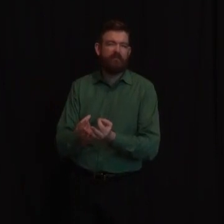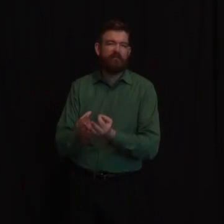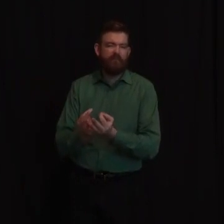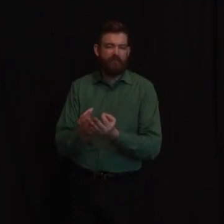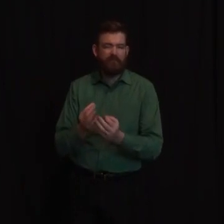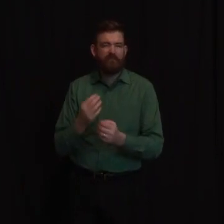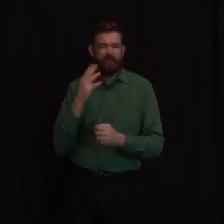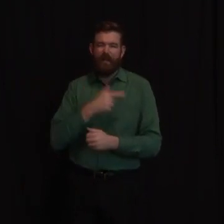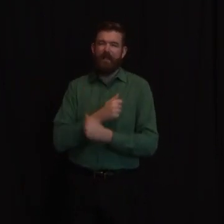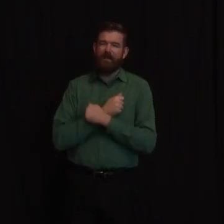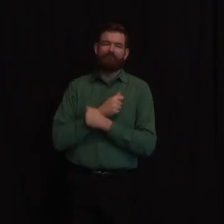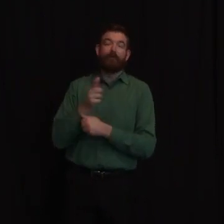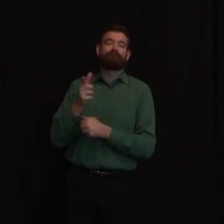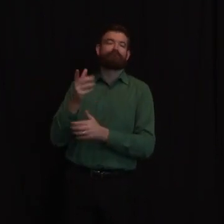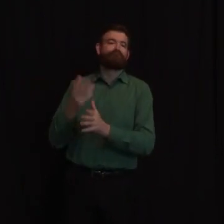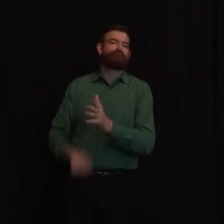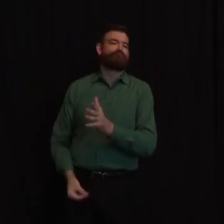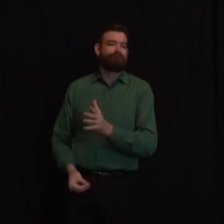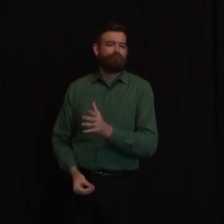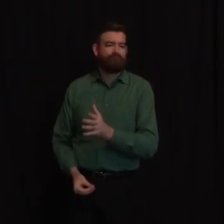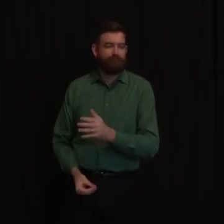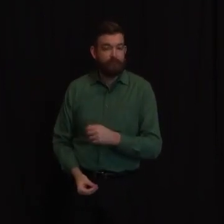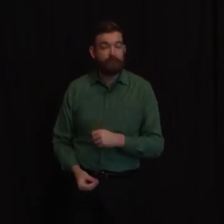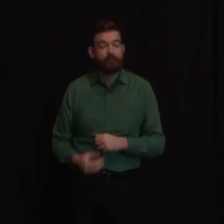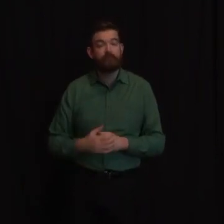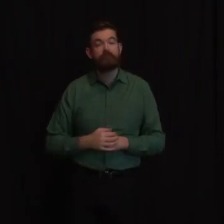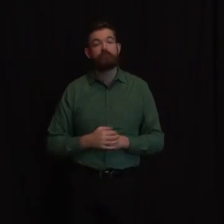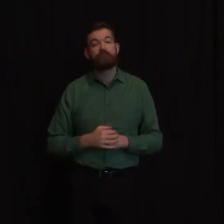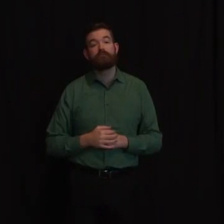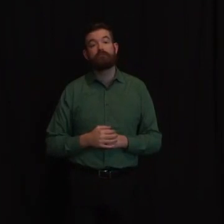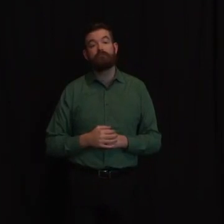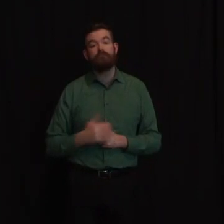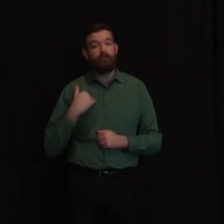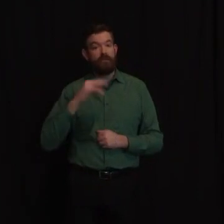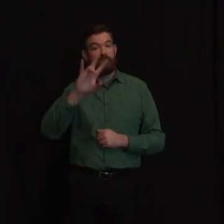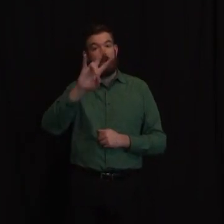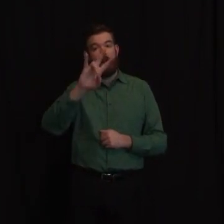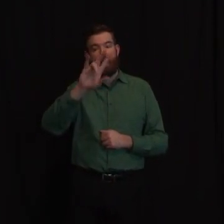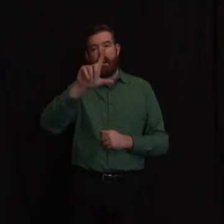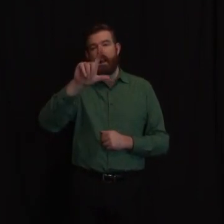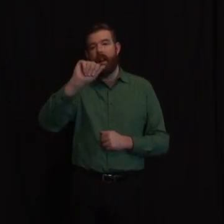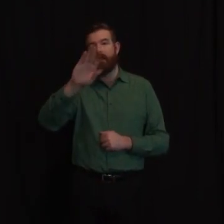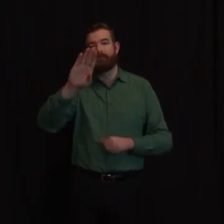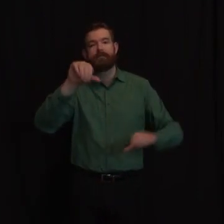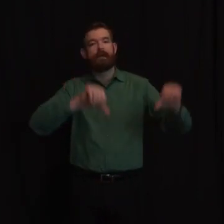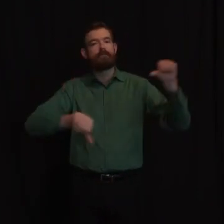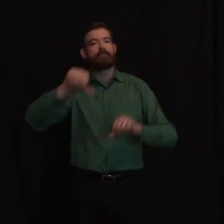According to data from this morning, of the 7 laboratories sending us COVID-19 results,